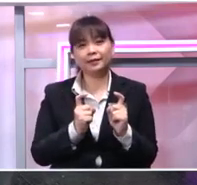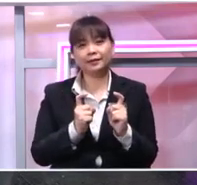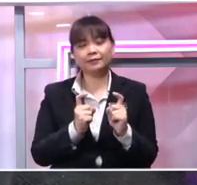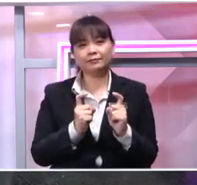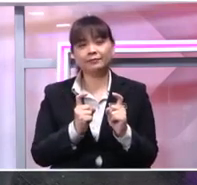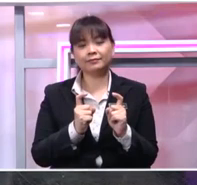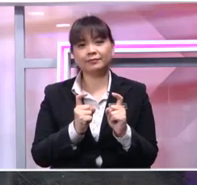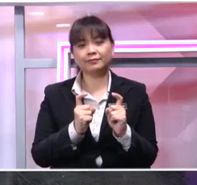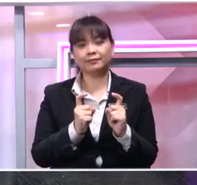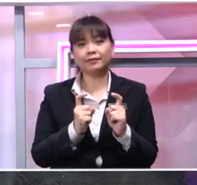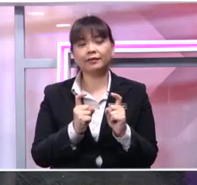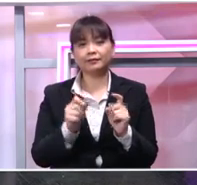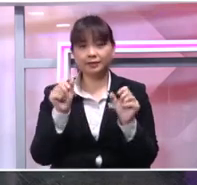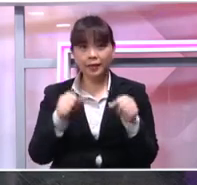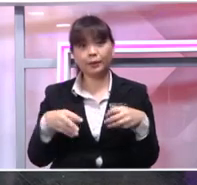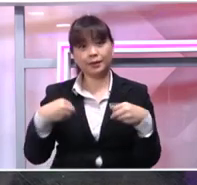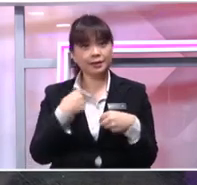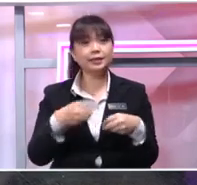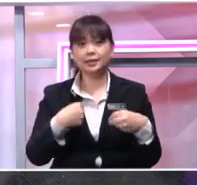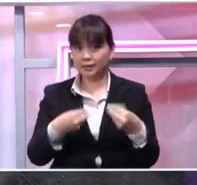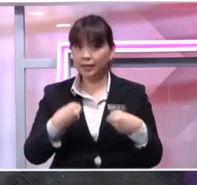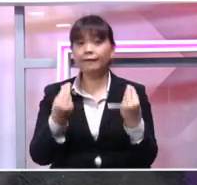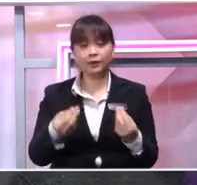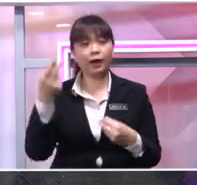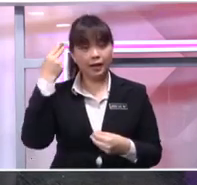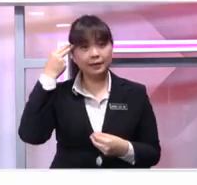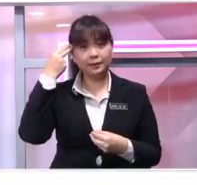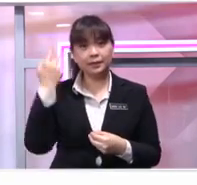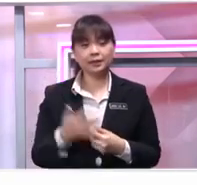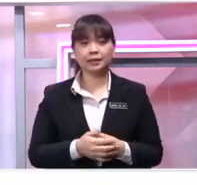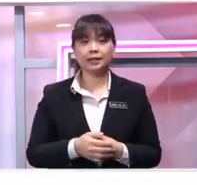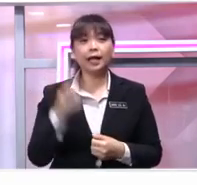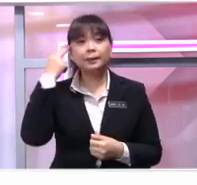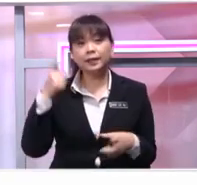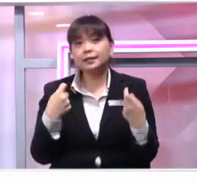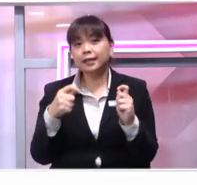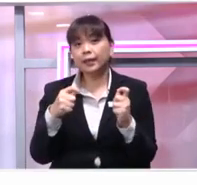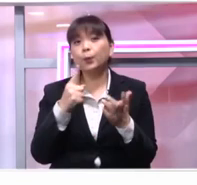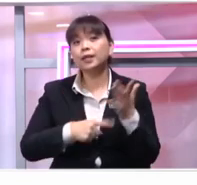we give to Hakimi, please? Okay. All right, Hakimi. Try. Okay, Hakimi.